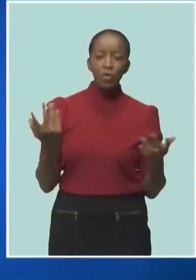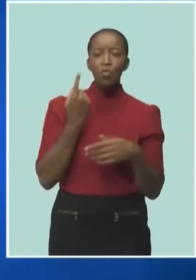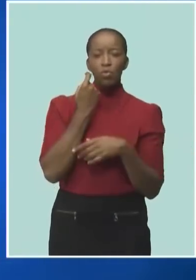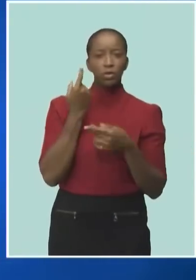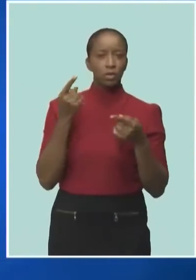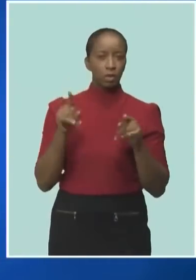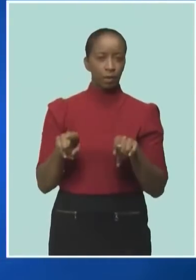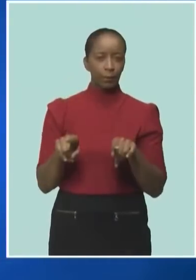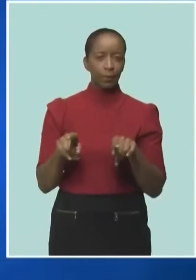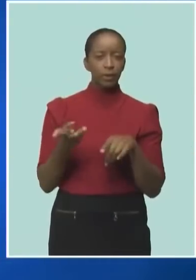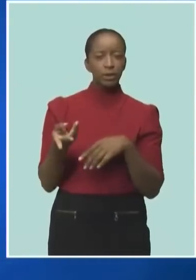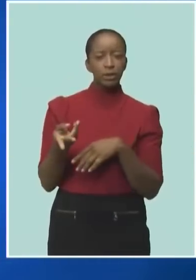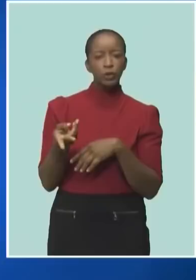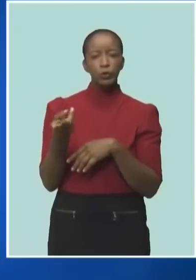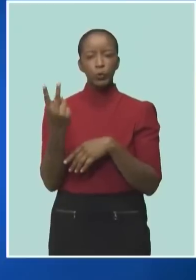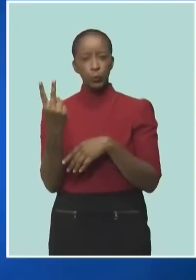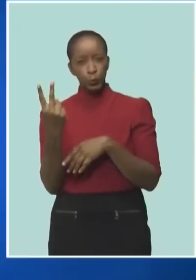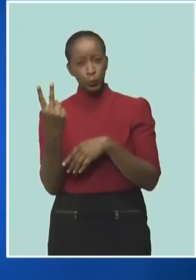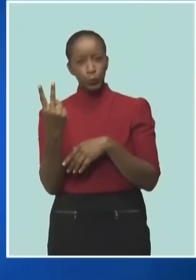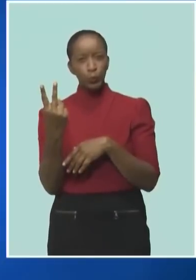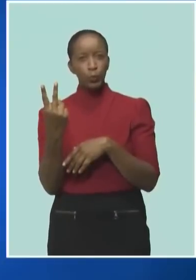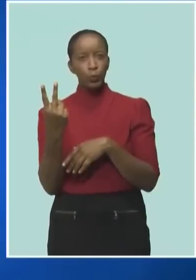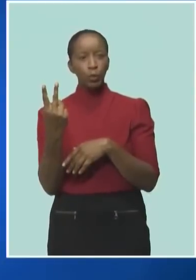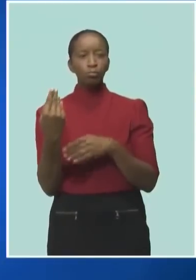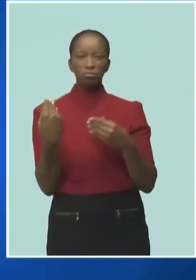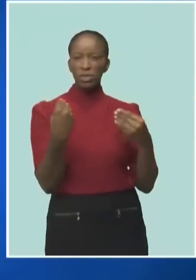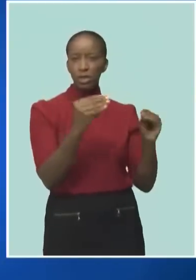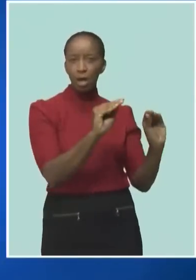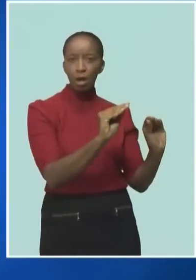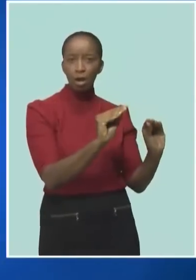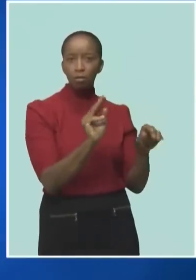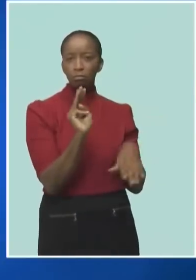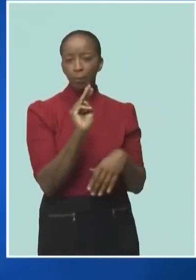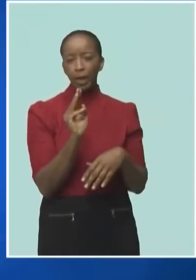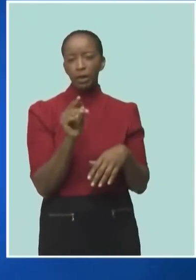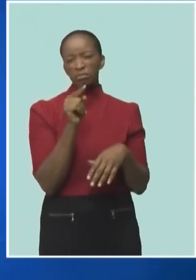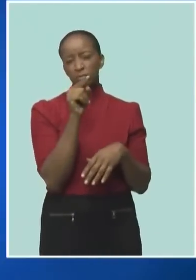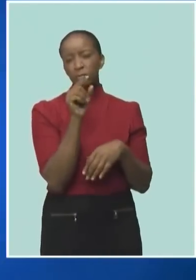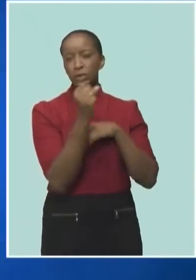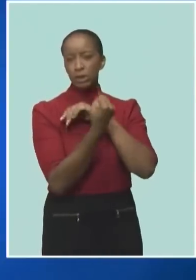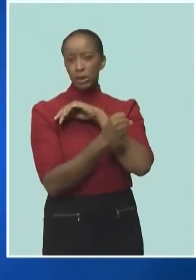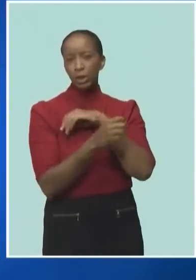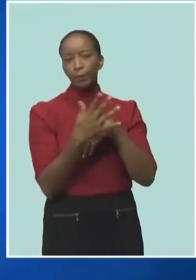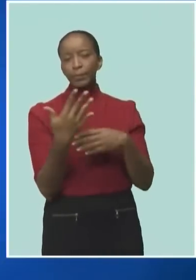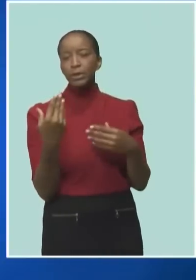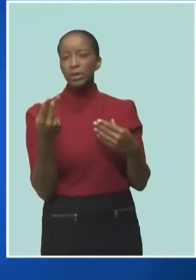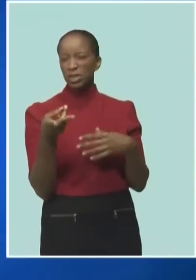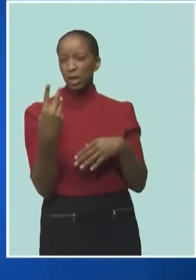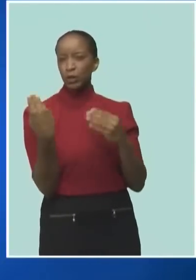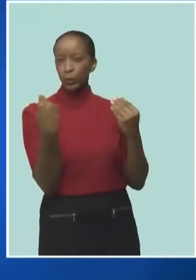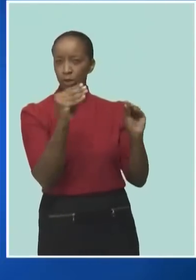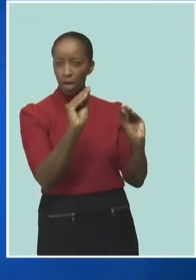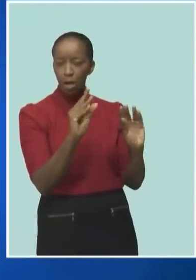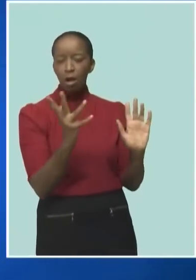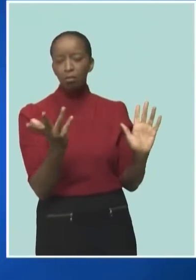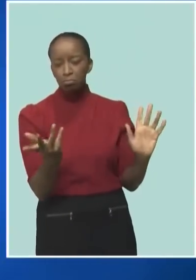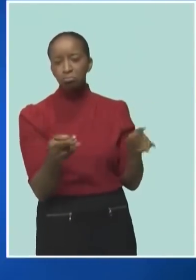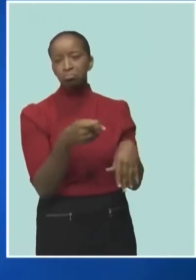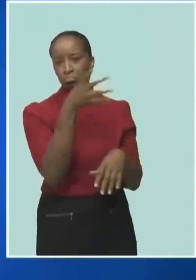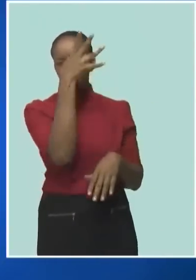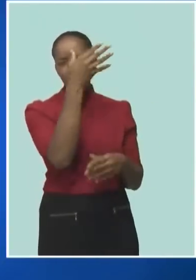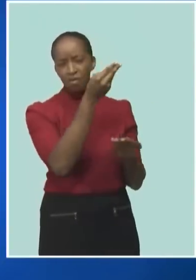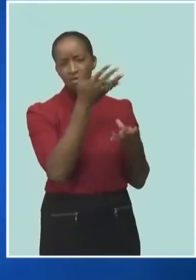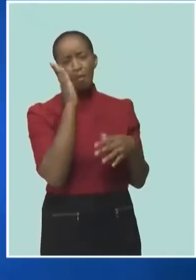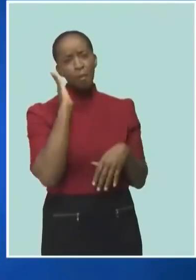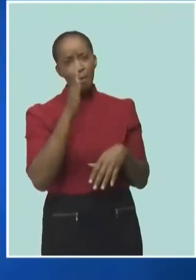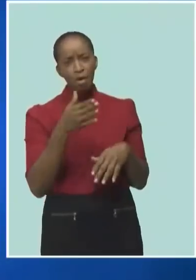on two from here on Monday, and up St. James I sold two. The guy was supposed to come back yesterday. If you